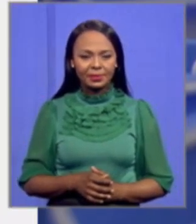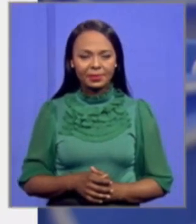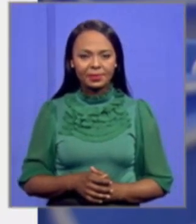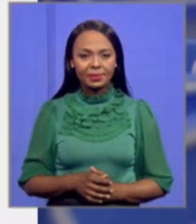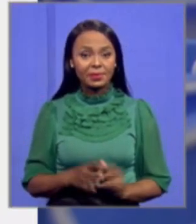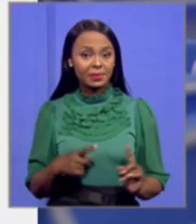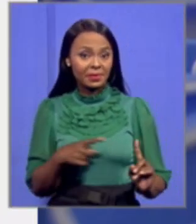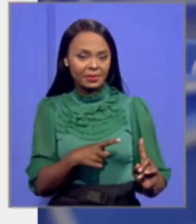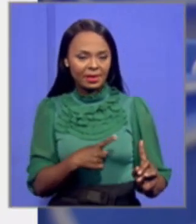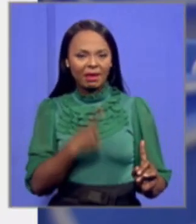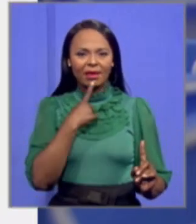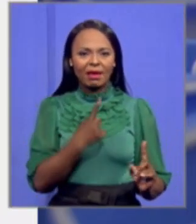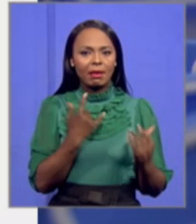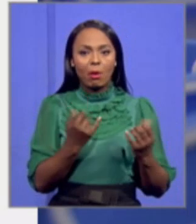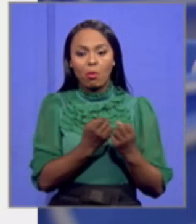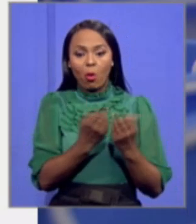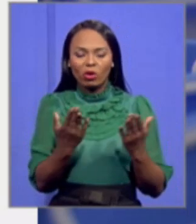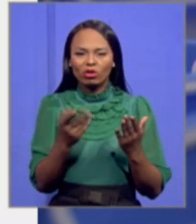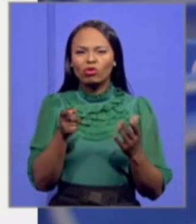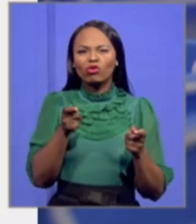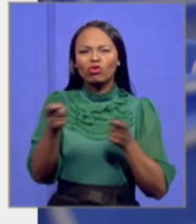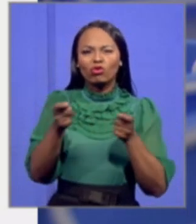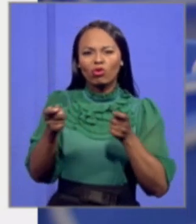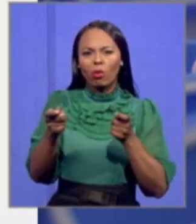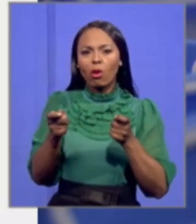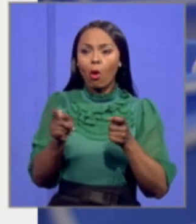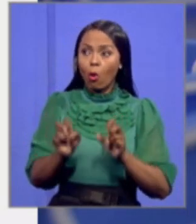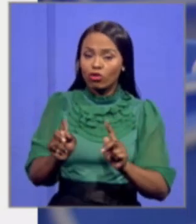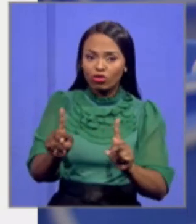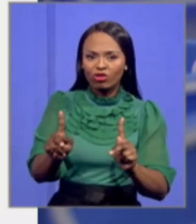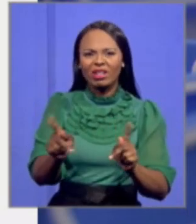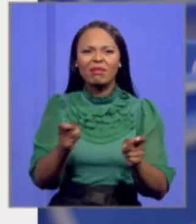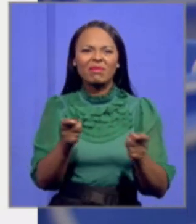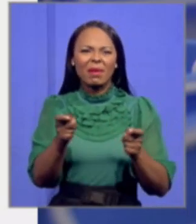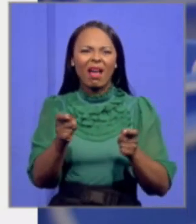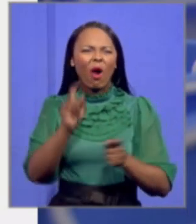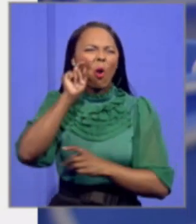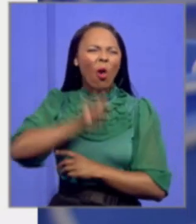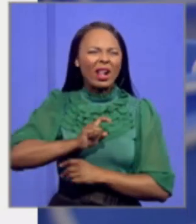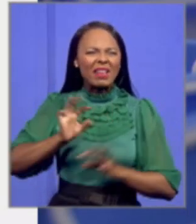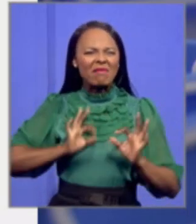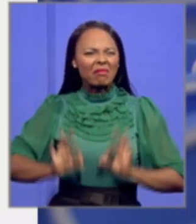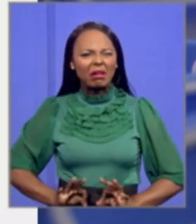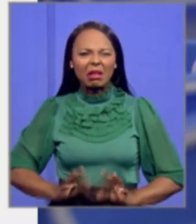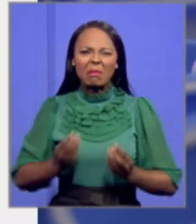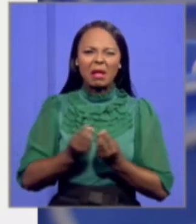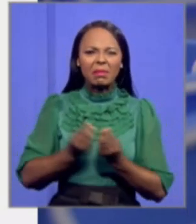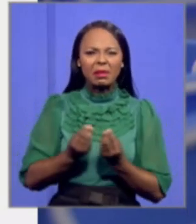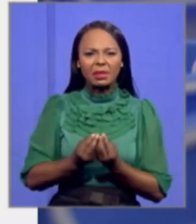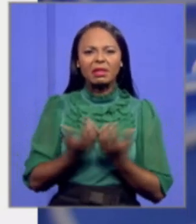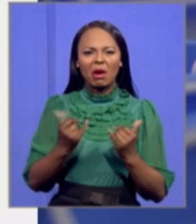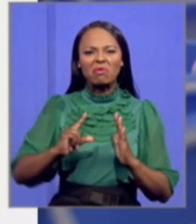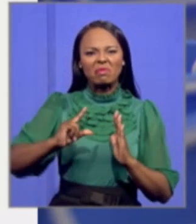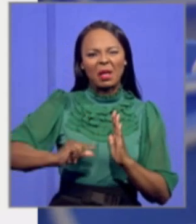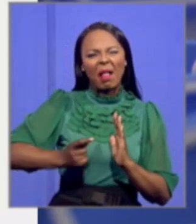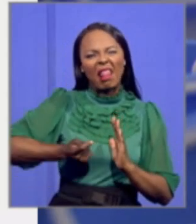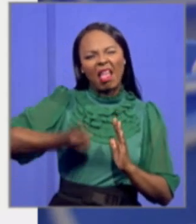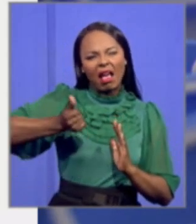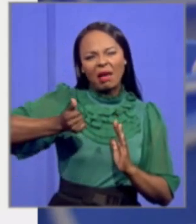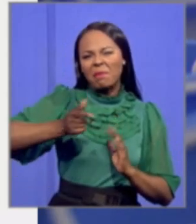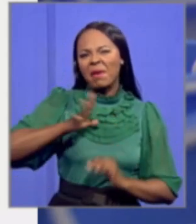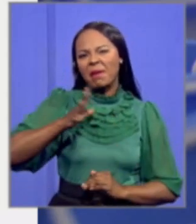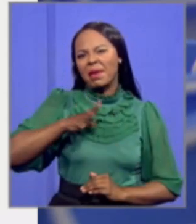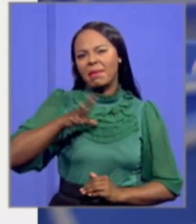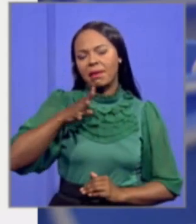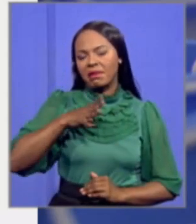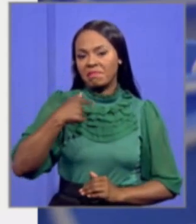Tsietsi Makgalanyana o re a manga mabenkele a fumana monyetla wa ho rekisa thepa eo e leng gale e sa rekwe e be a itheola ditheko hanyane fela ka